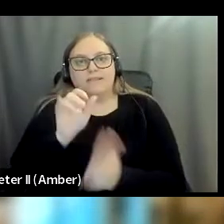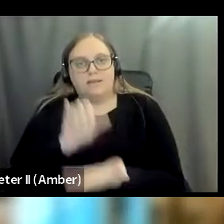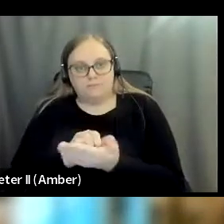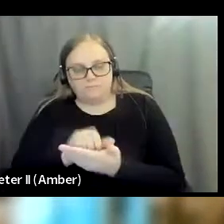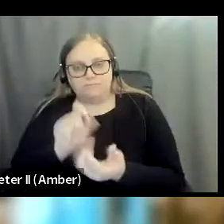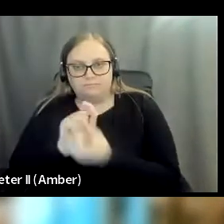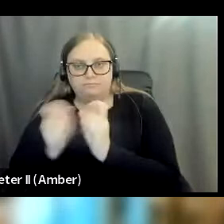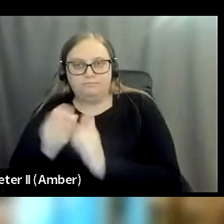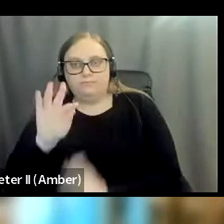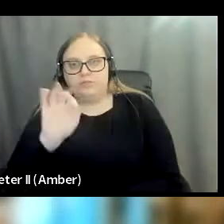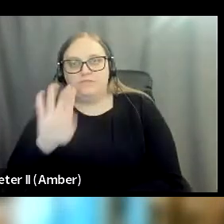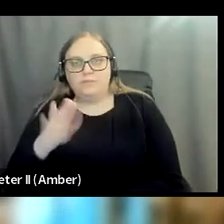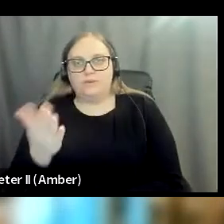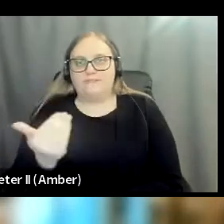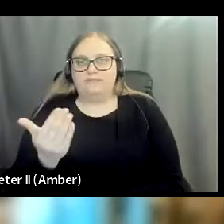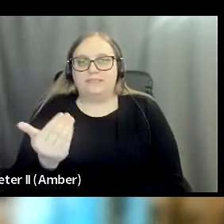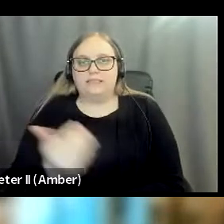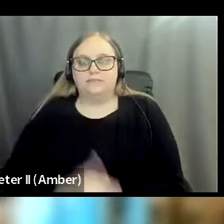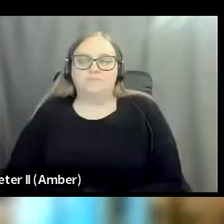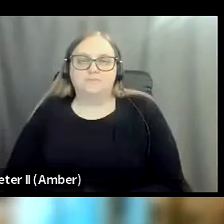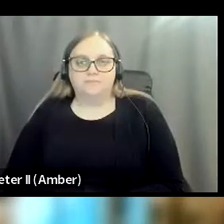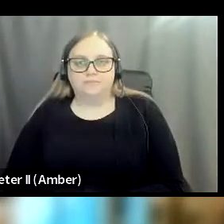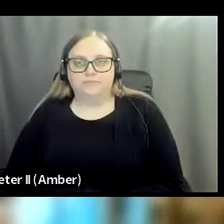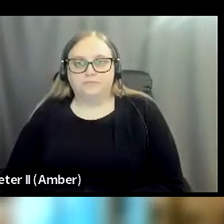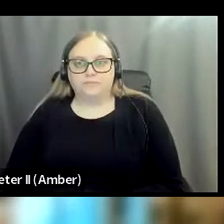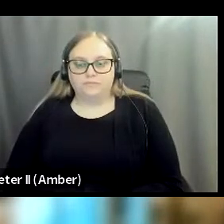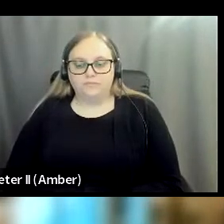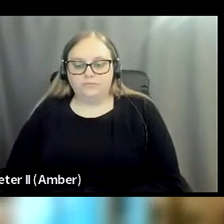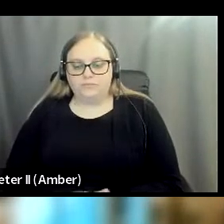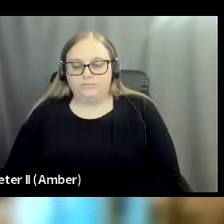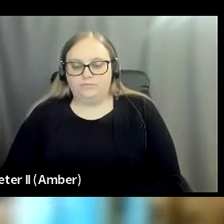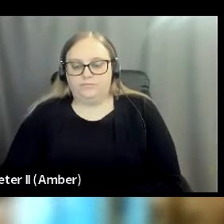change the date to February 15th.